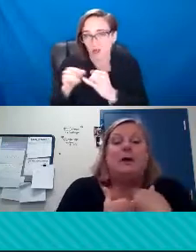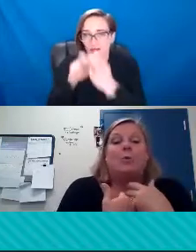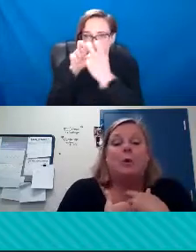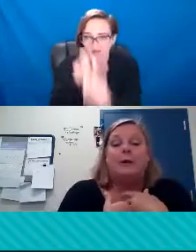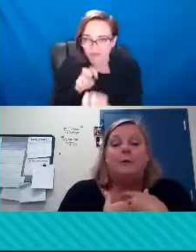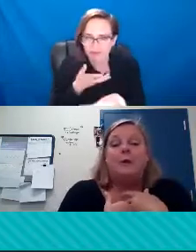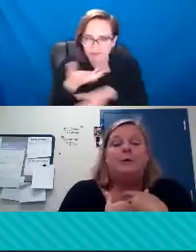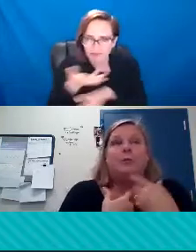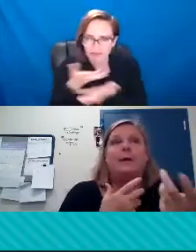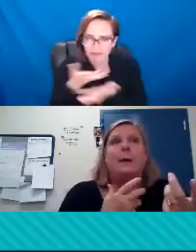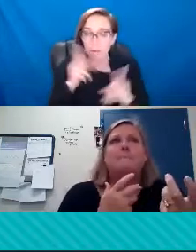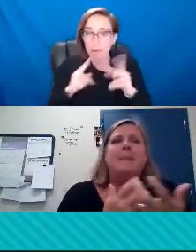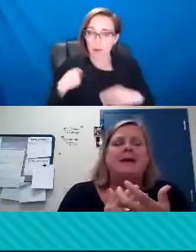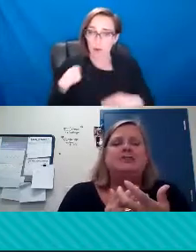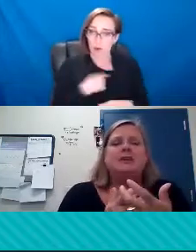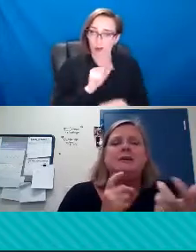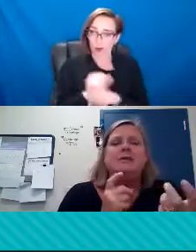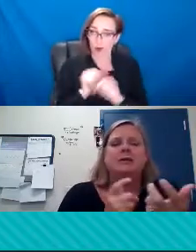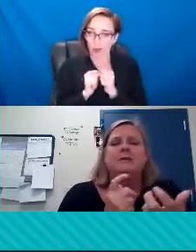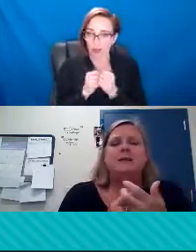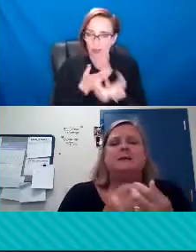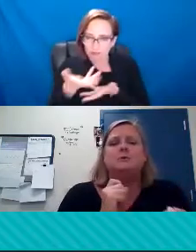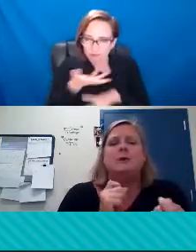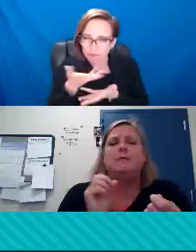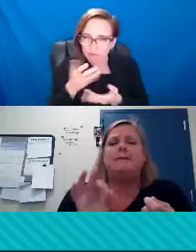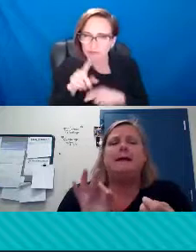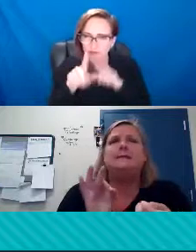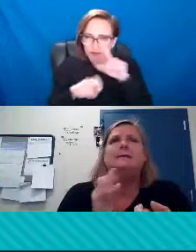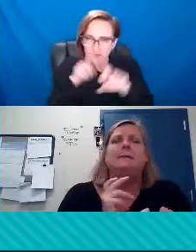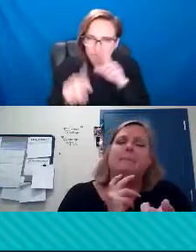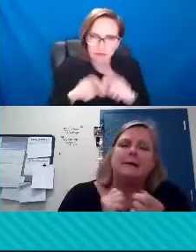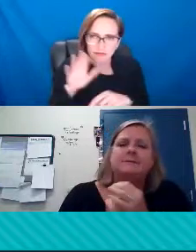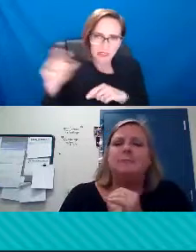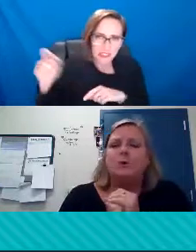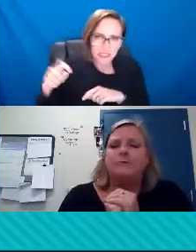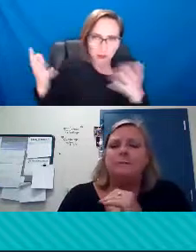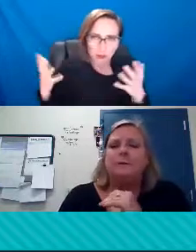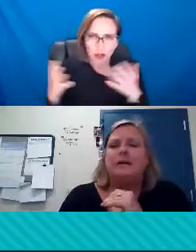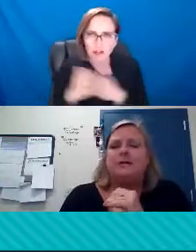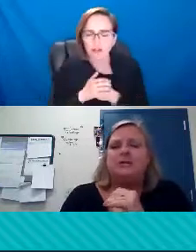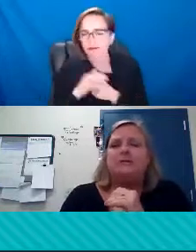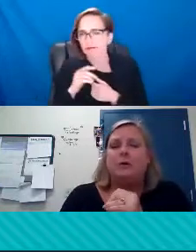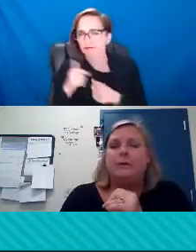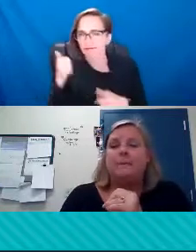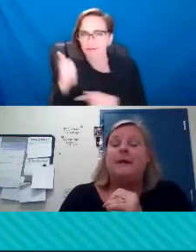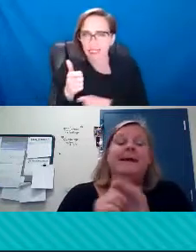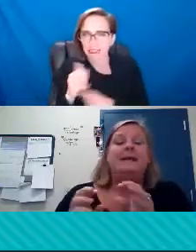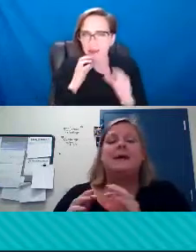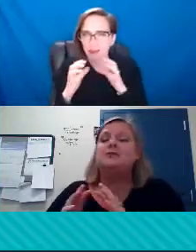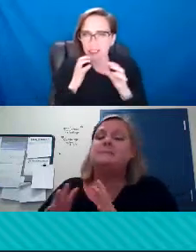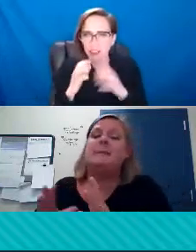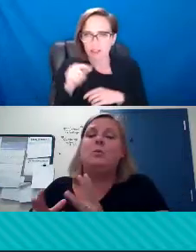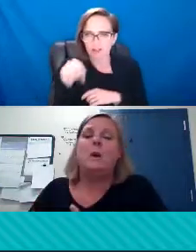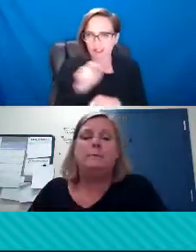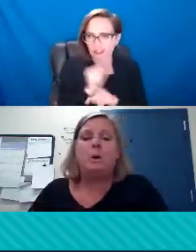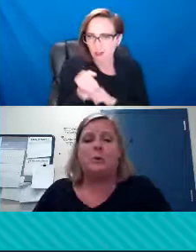individuals we are working with, we are matching their needs. We are finding the best mode of communication for them. And